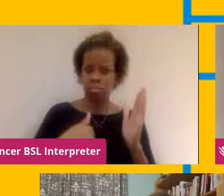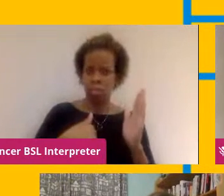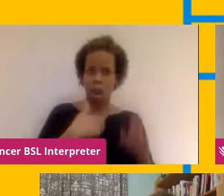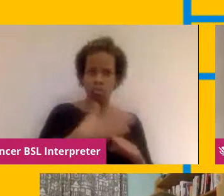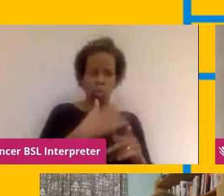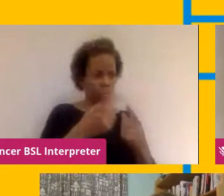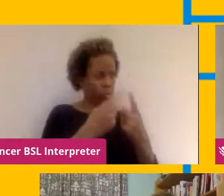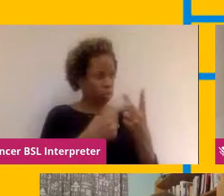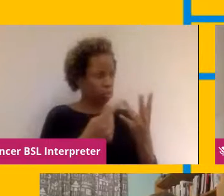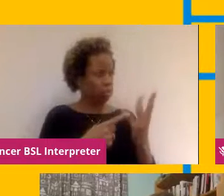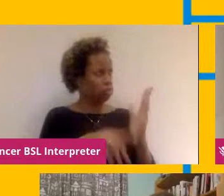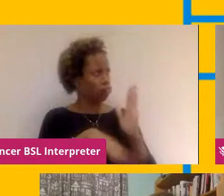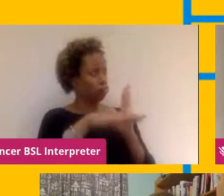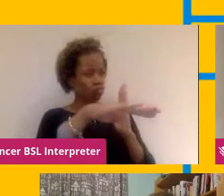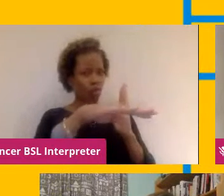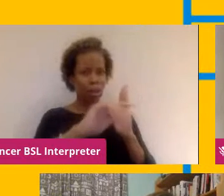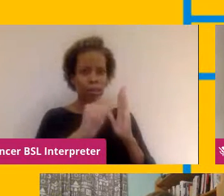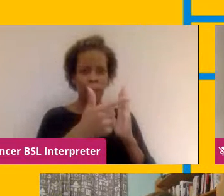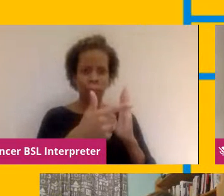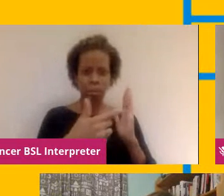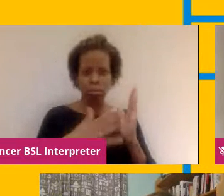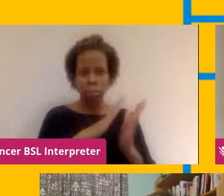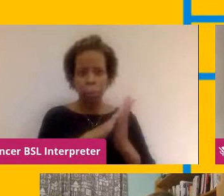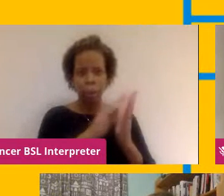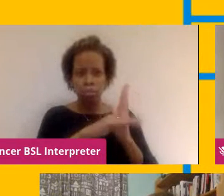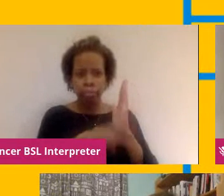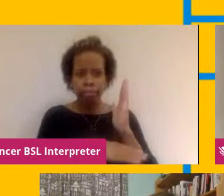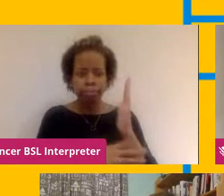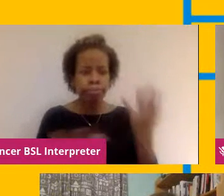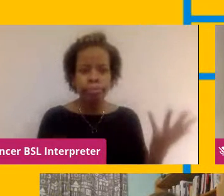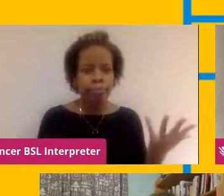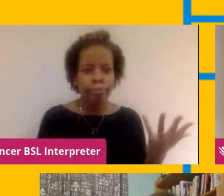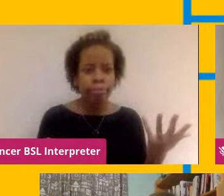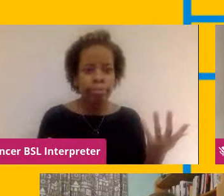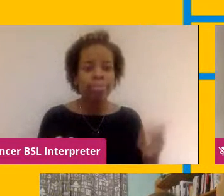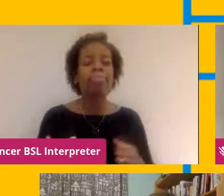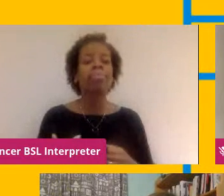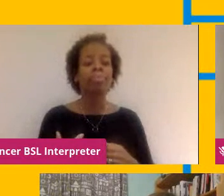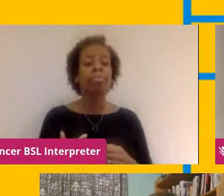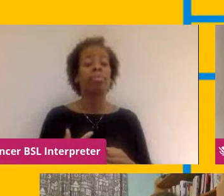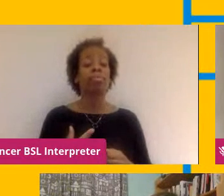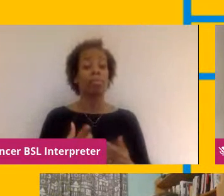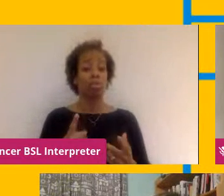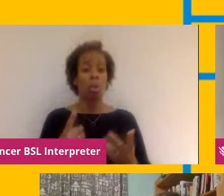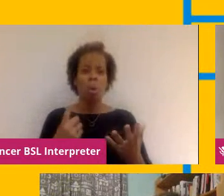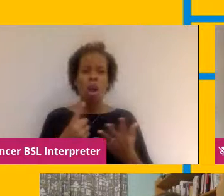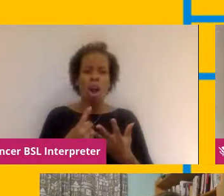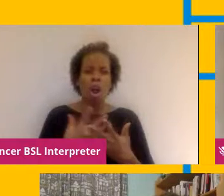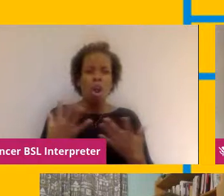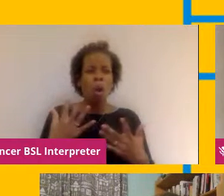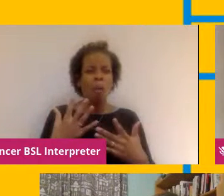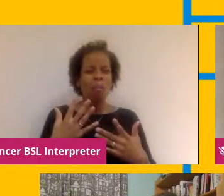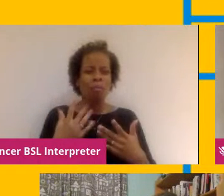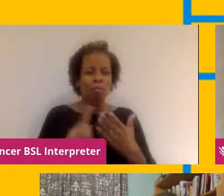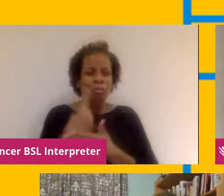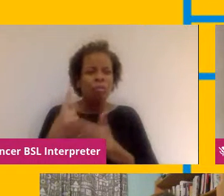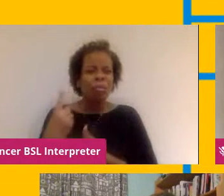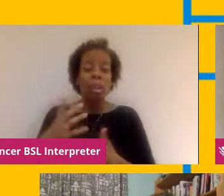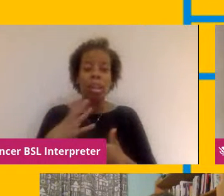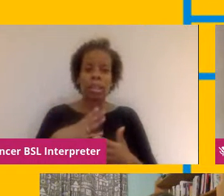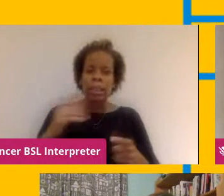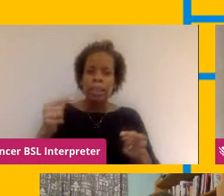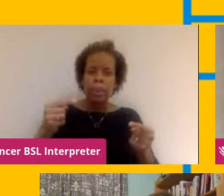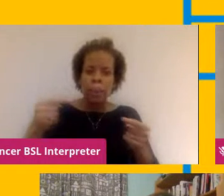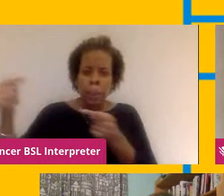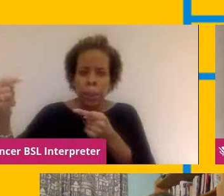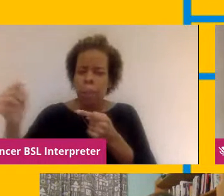grade, and this fits with this job evaluation process. So there is a need sometimes to really push back on a lot of this stuff, and branches collectively should be doing that, as